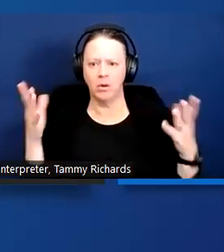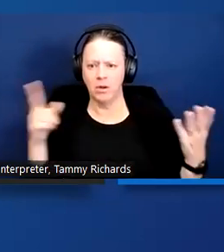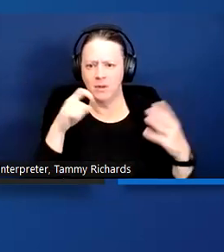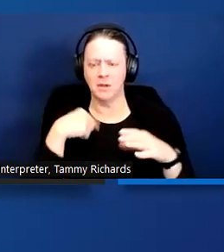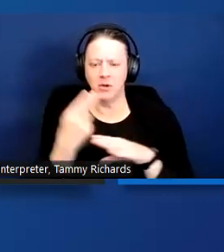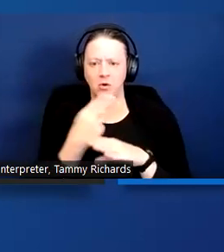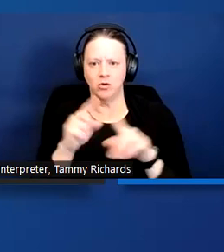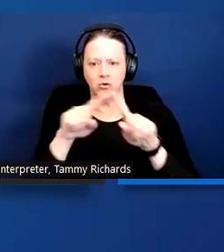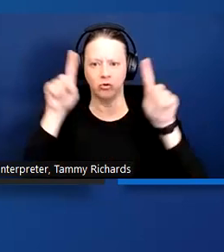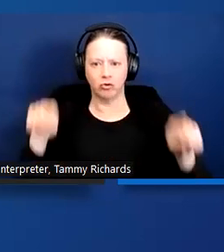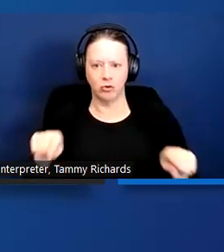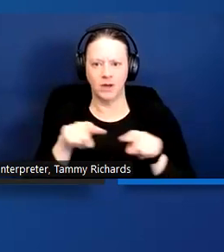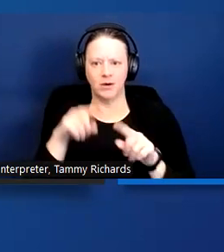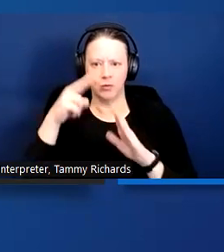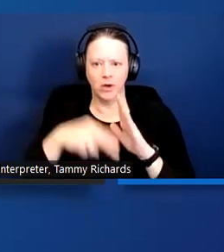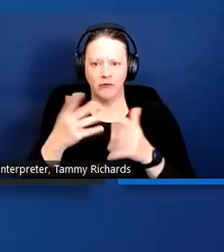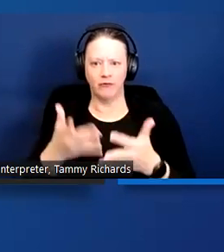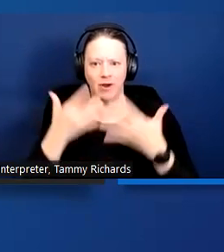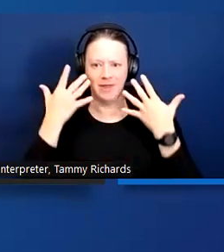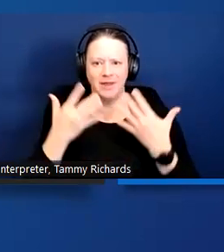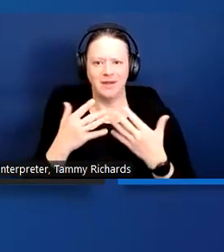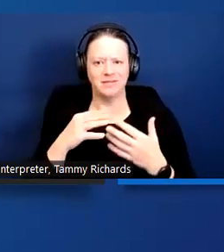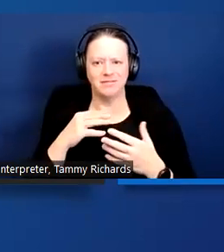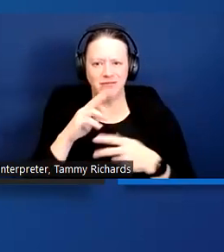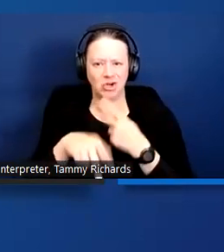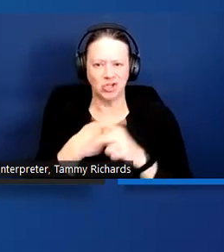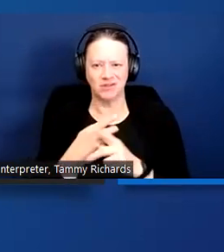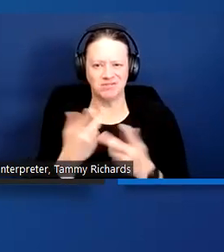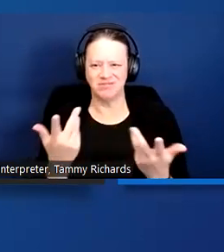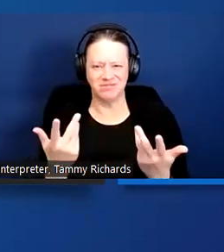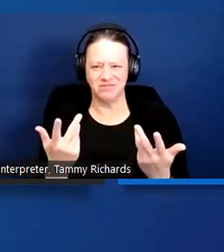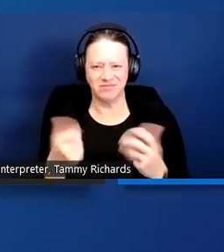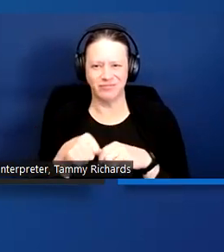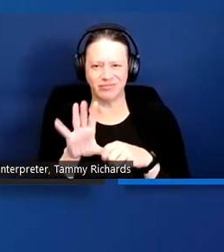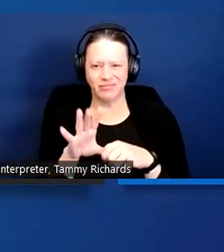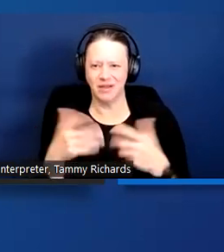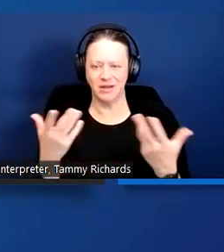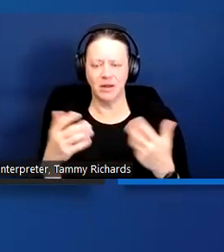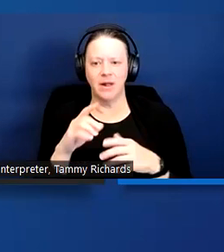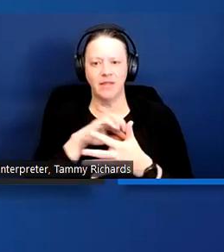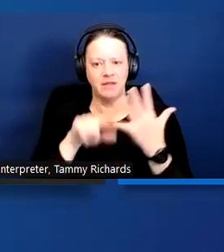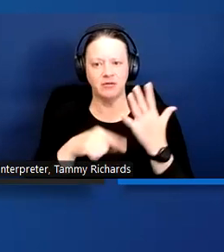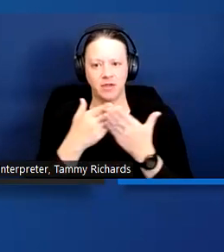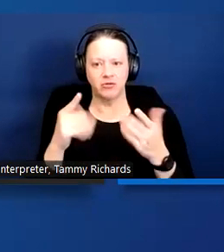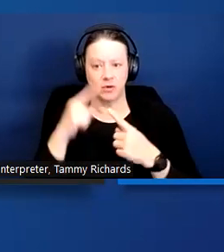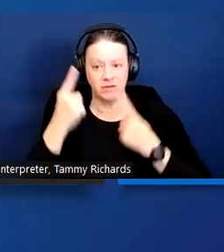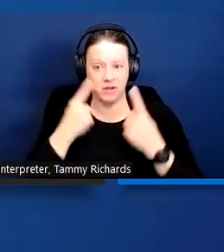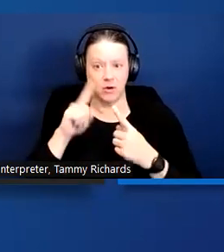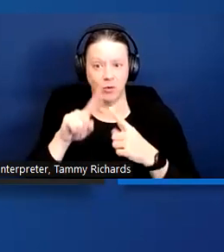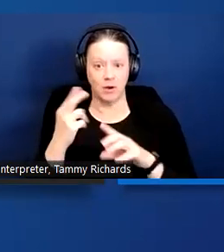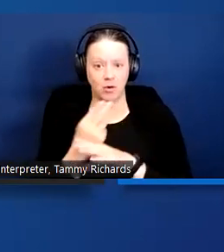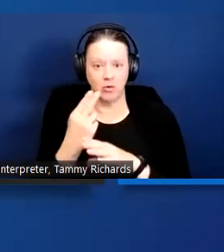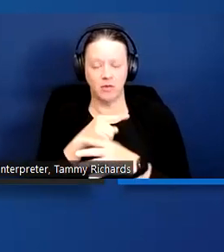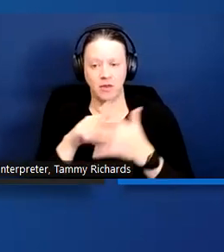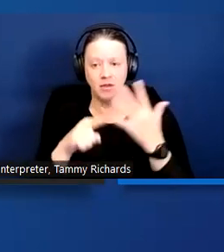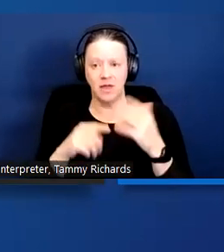the screen reader friendly version. So those are always things to consider when you're using these. So it's not that